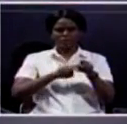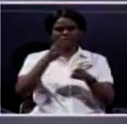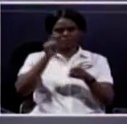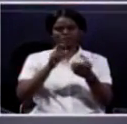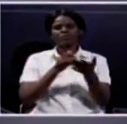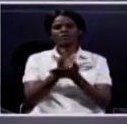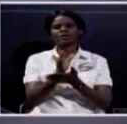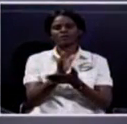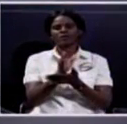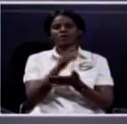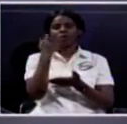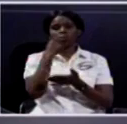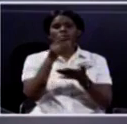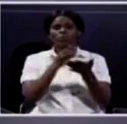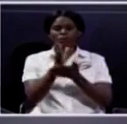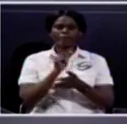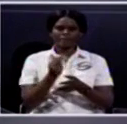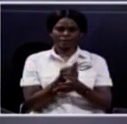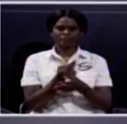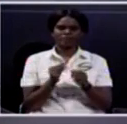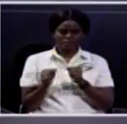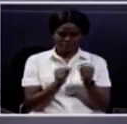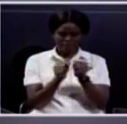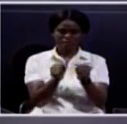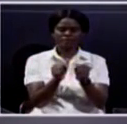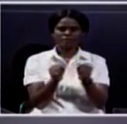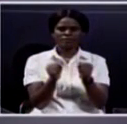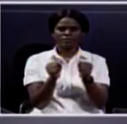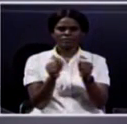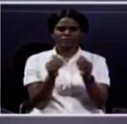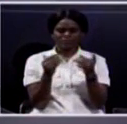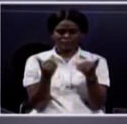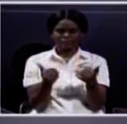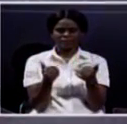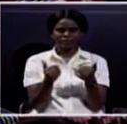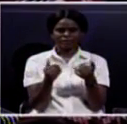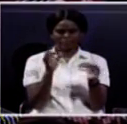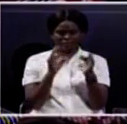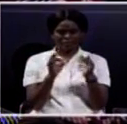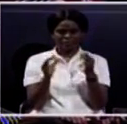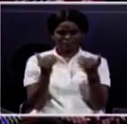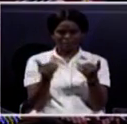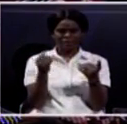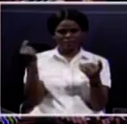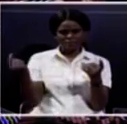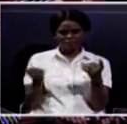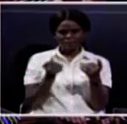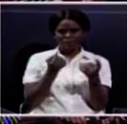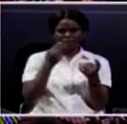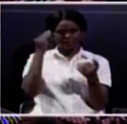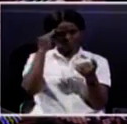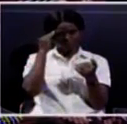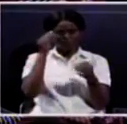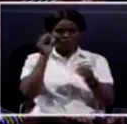us as a system. And now, since they say if you can't win them, then do what? Join